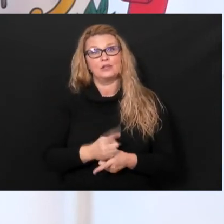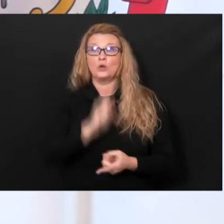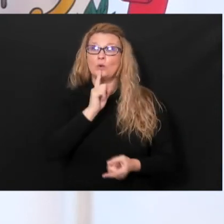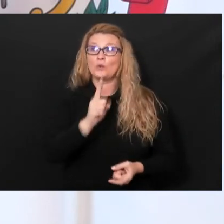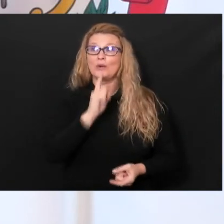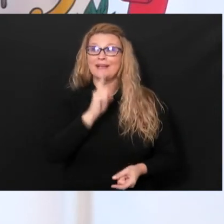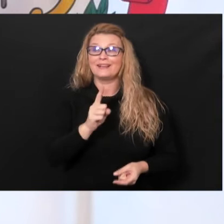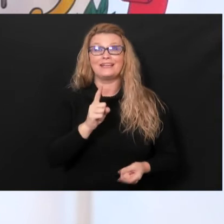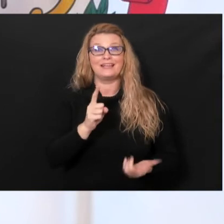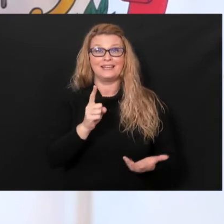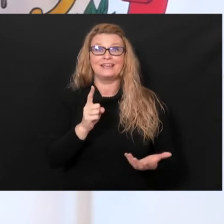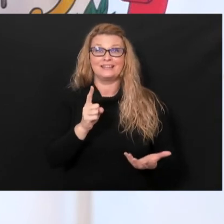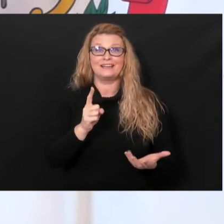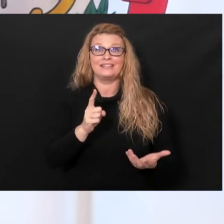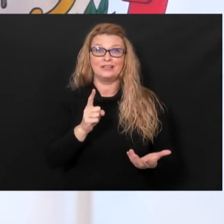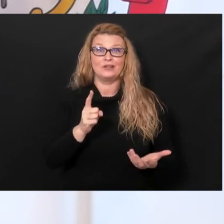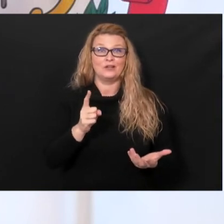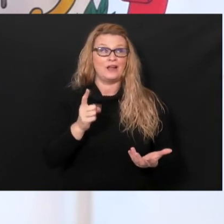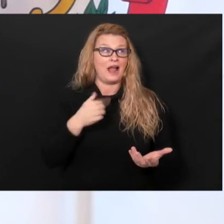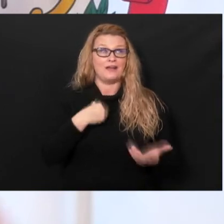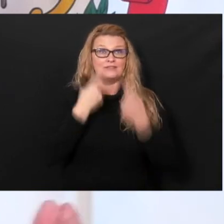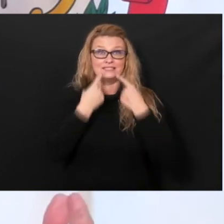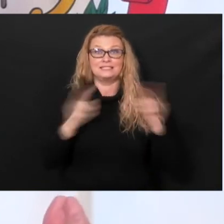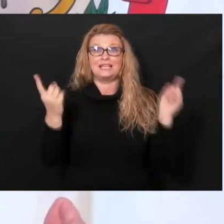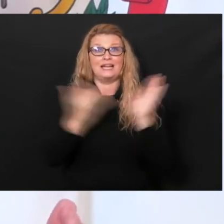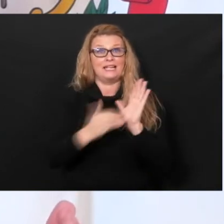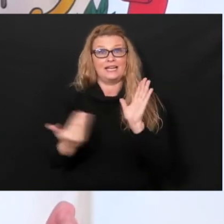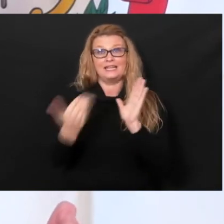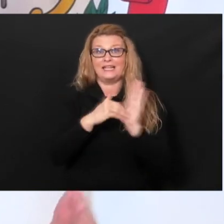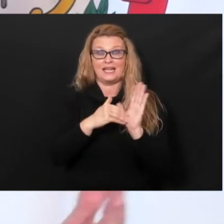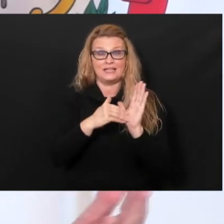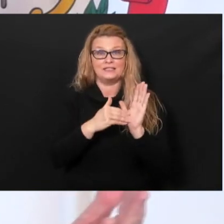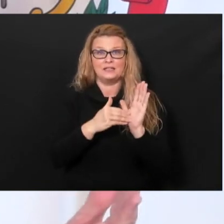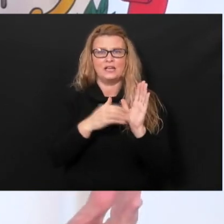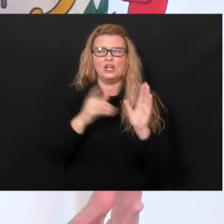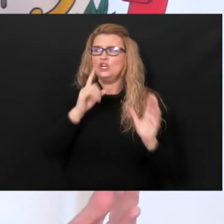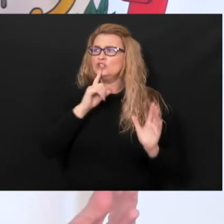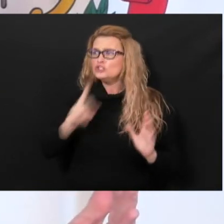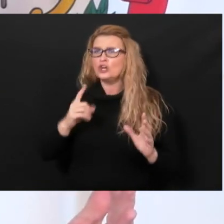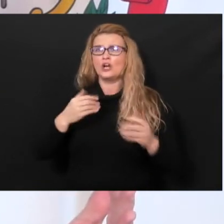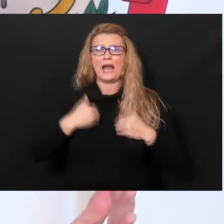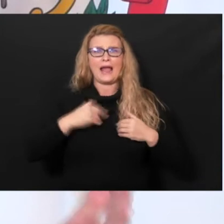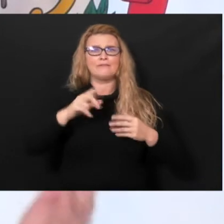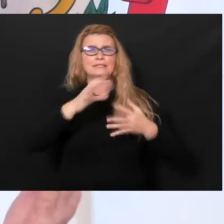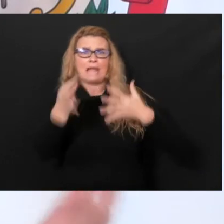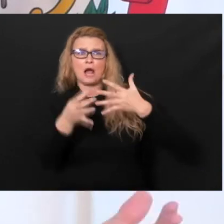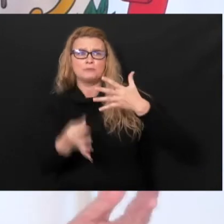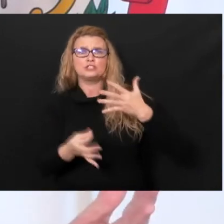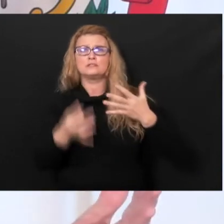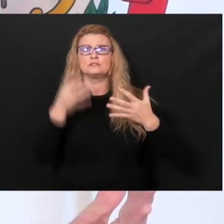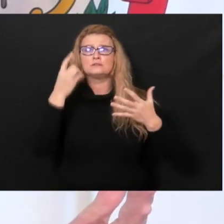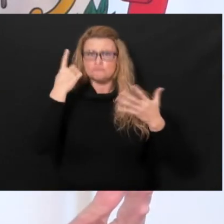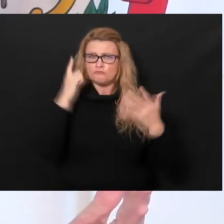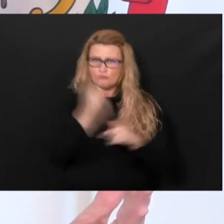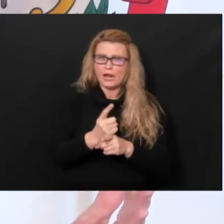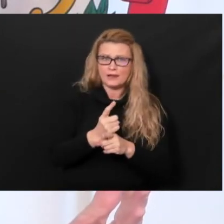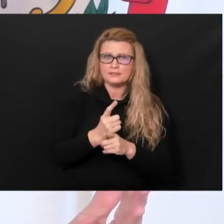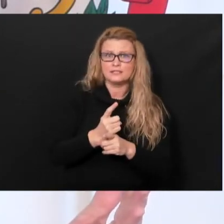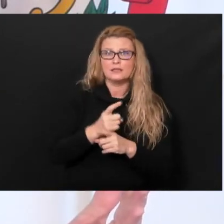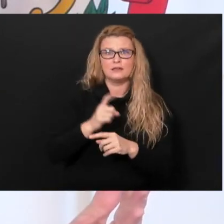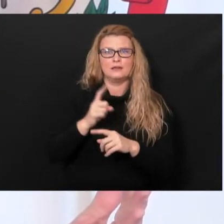truly, we I've said over and over, we embrace all the alternatives. Yeah, sure we do. We embrace all the alternatives